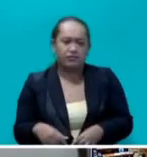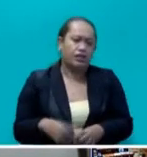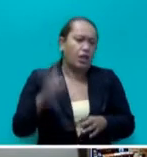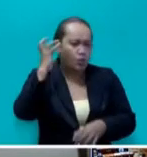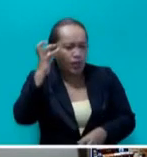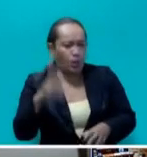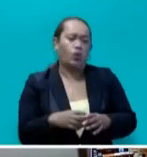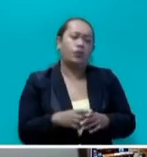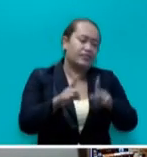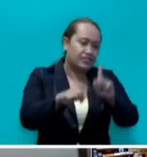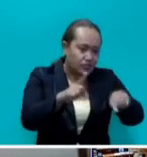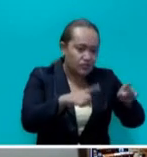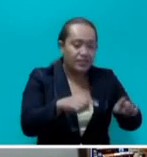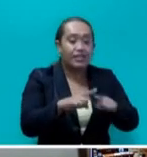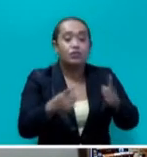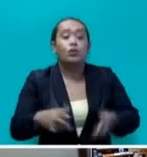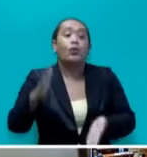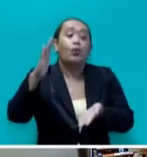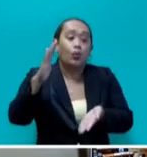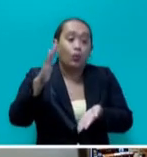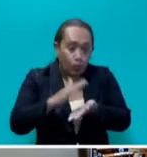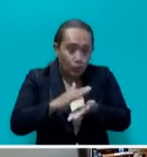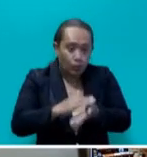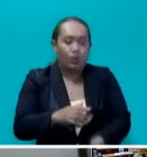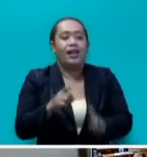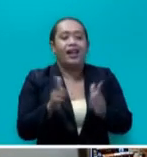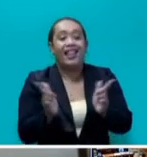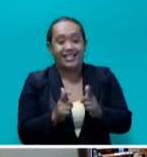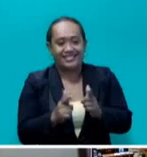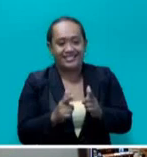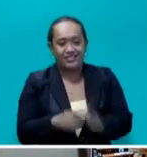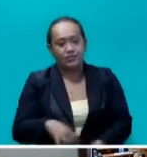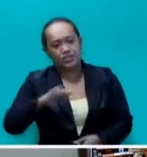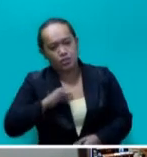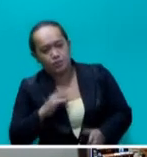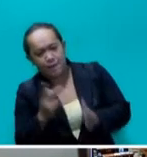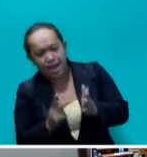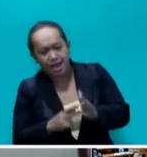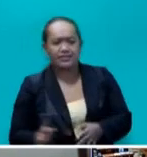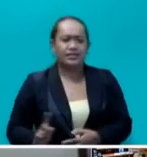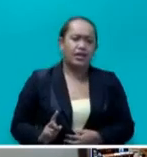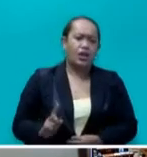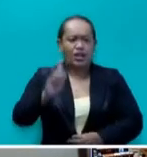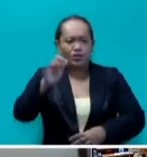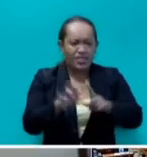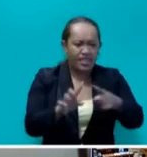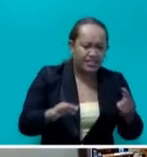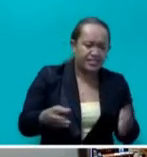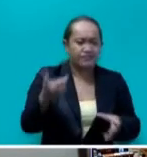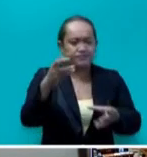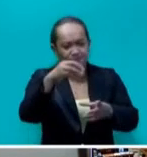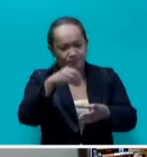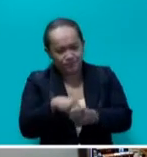free. Reduction of fiscal duty on spare parts for electrical equipment from 5% to free. Increasing the fiscal and excise duty